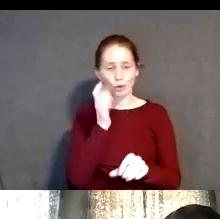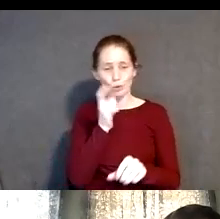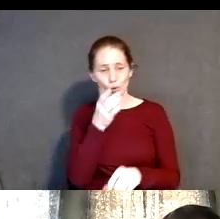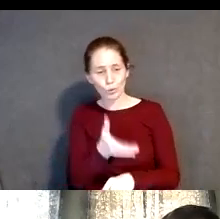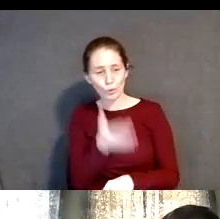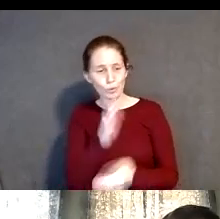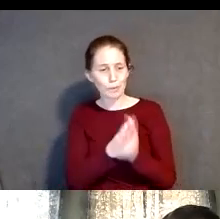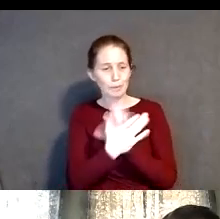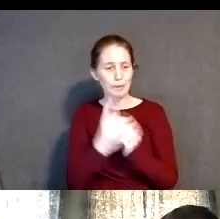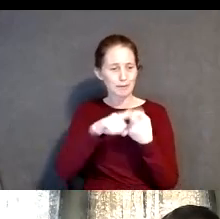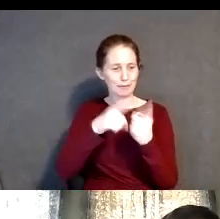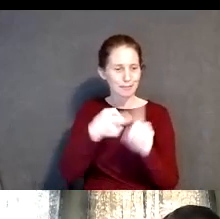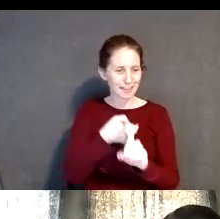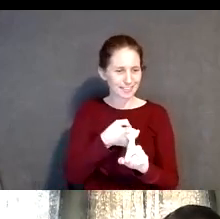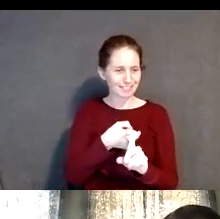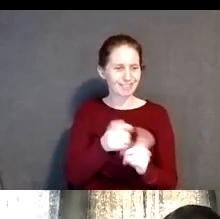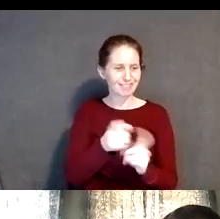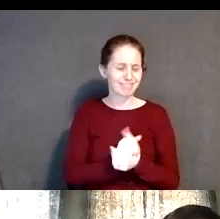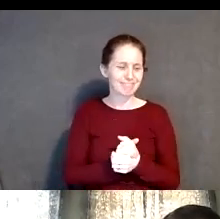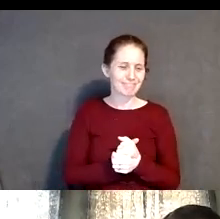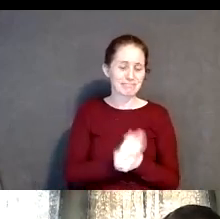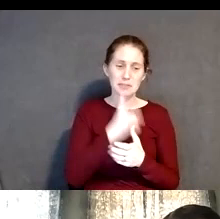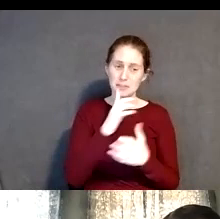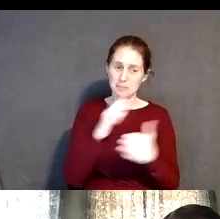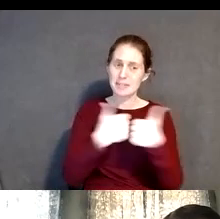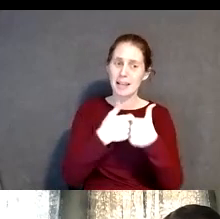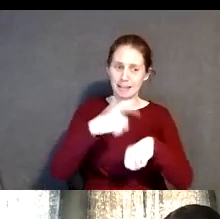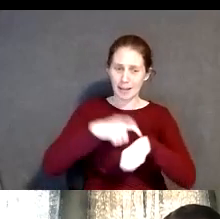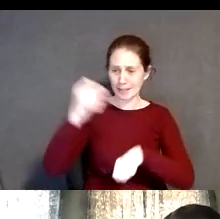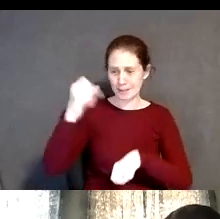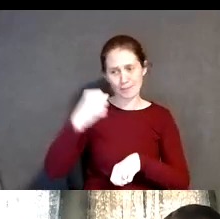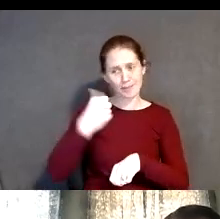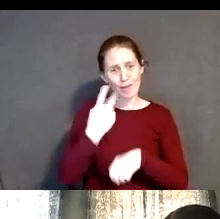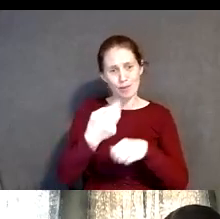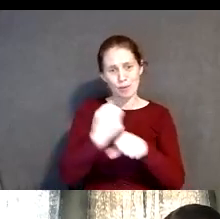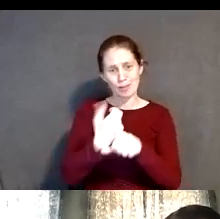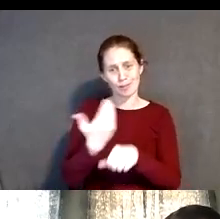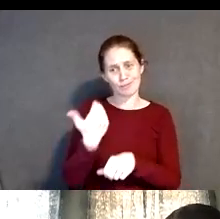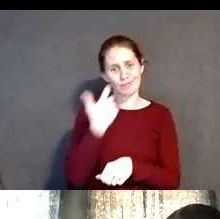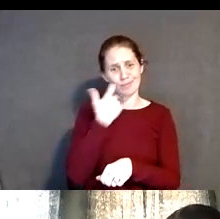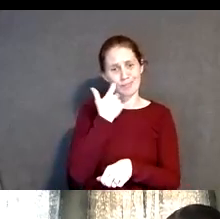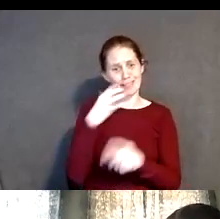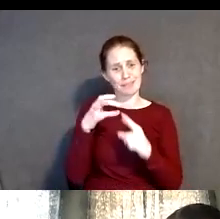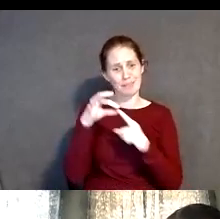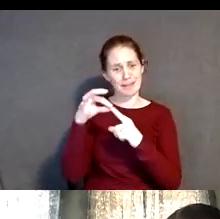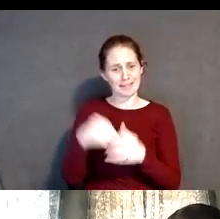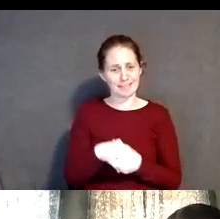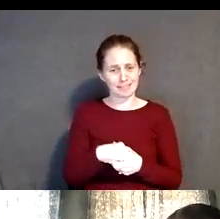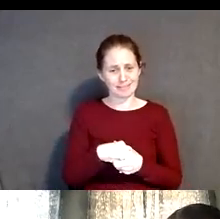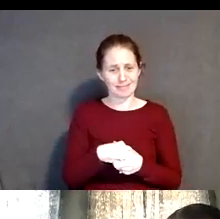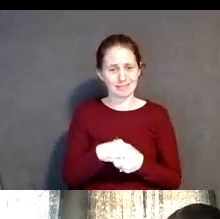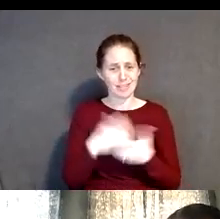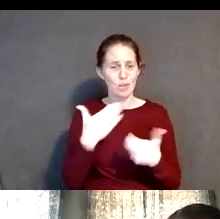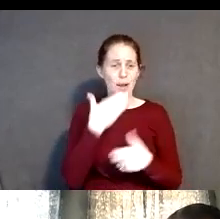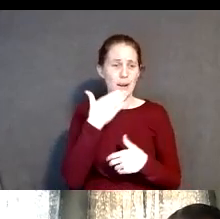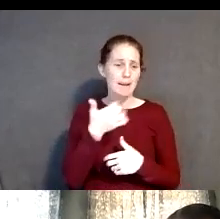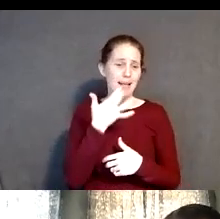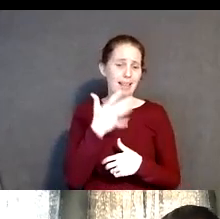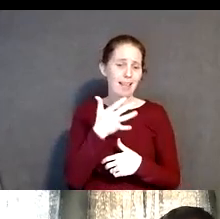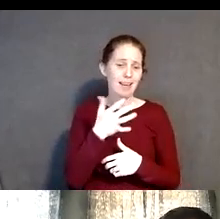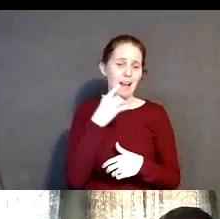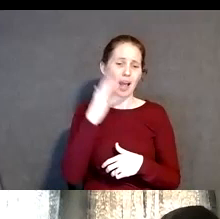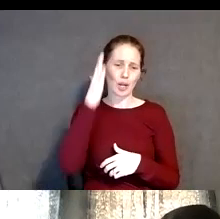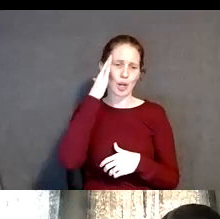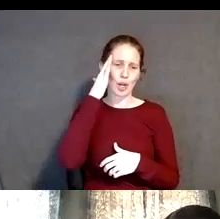friend through some really, you know, challenging times in the last few years. And I wish you nothing but the best, but I know we'll stay in